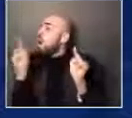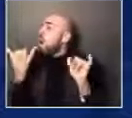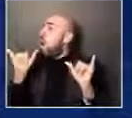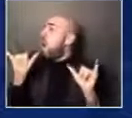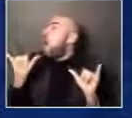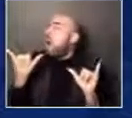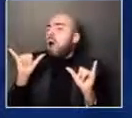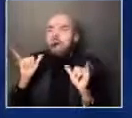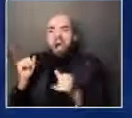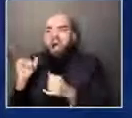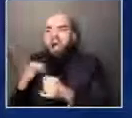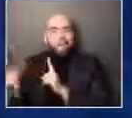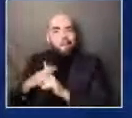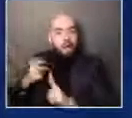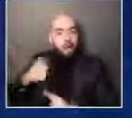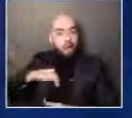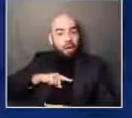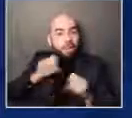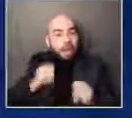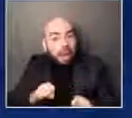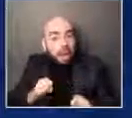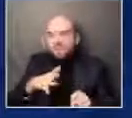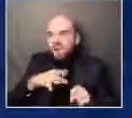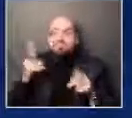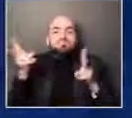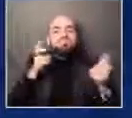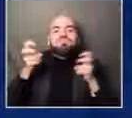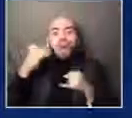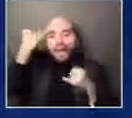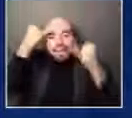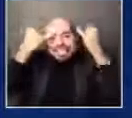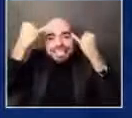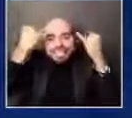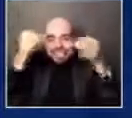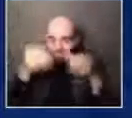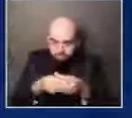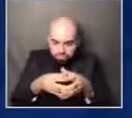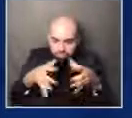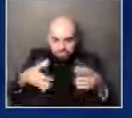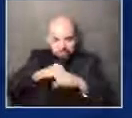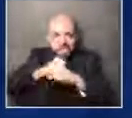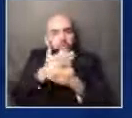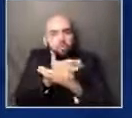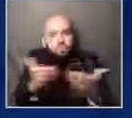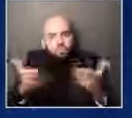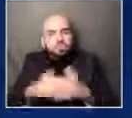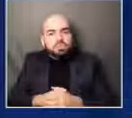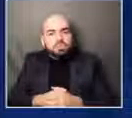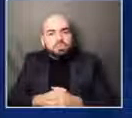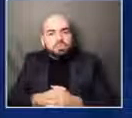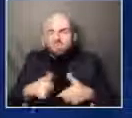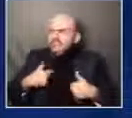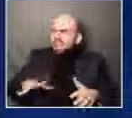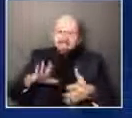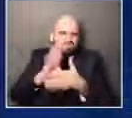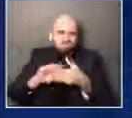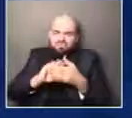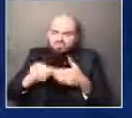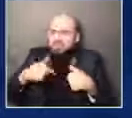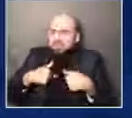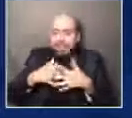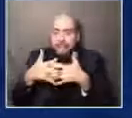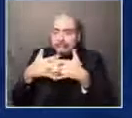this campaign, I will be a president for every American. This election is over. It's time to put